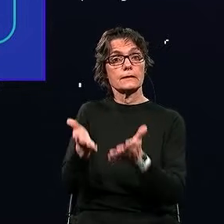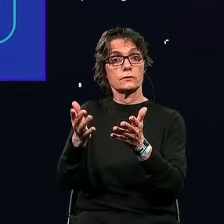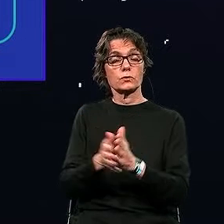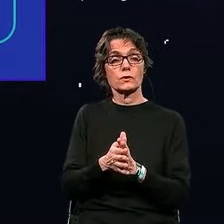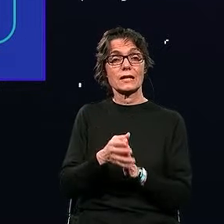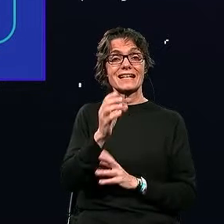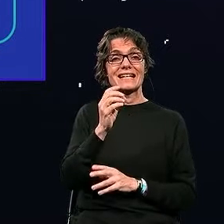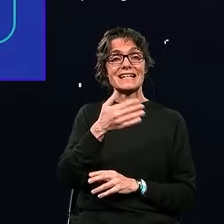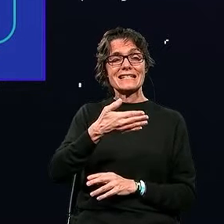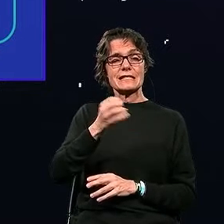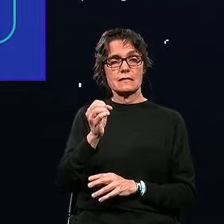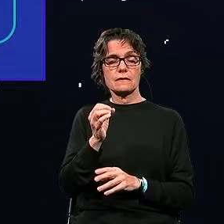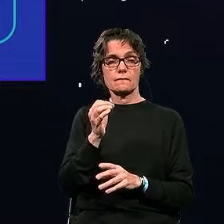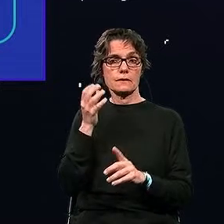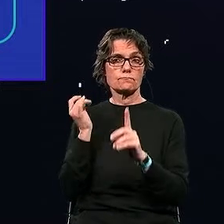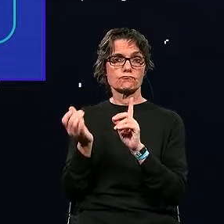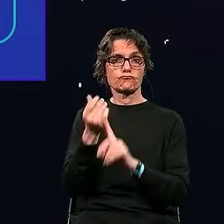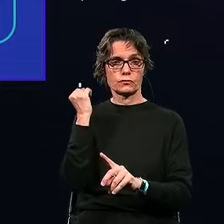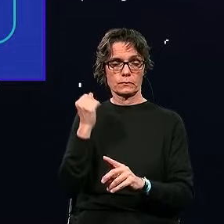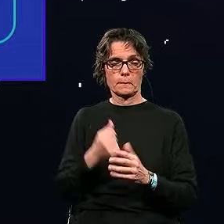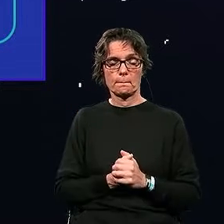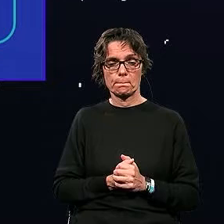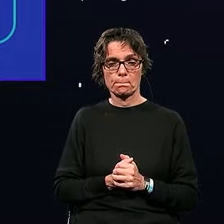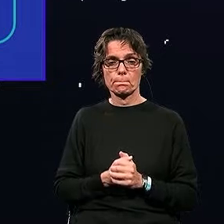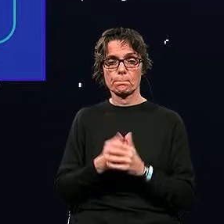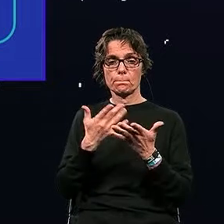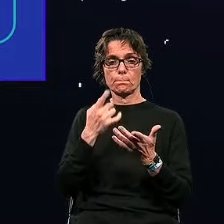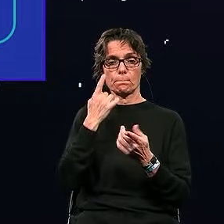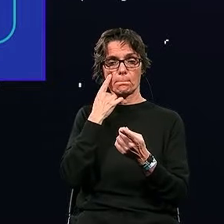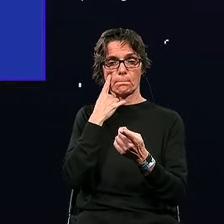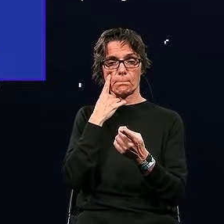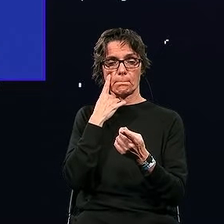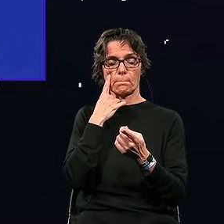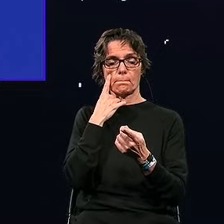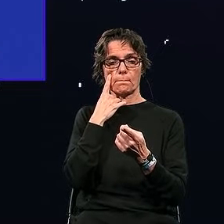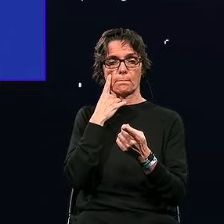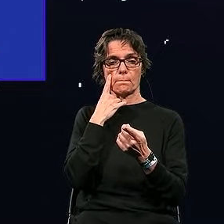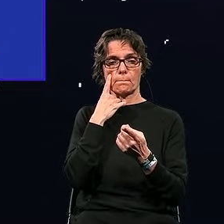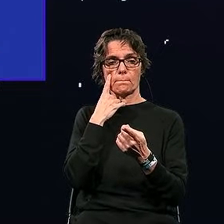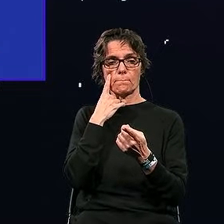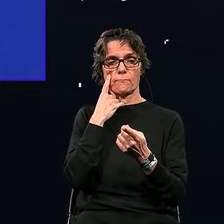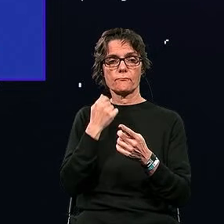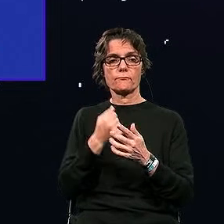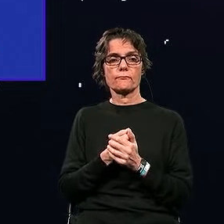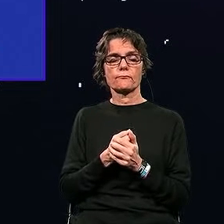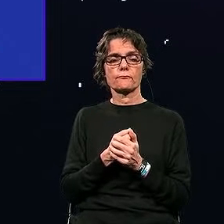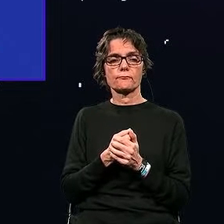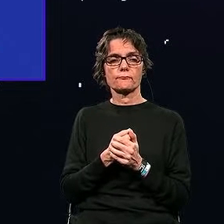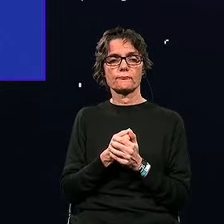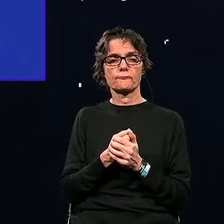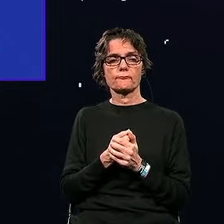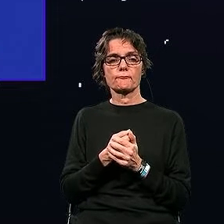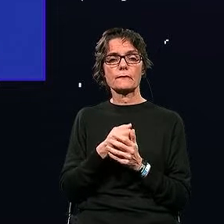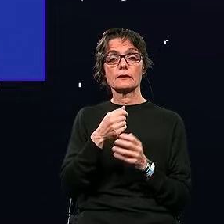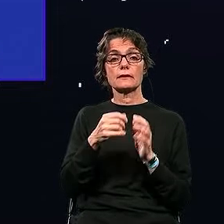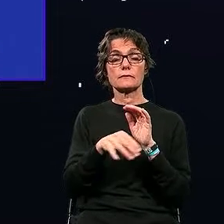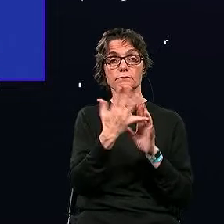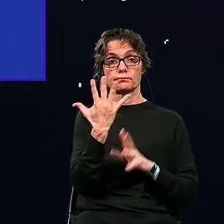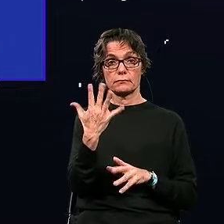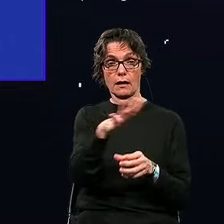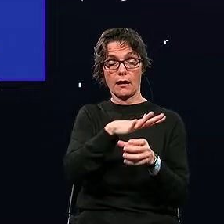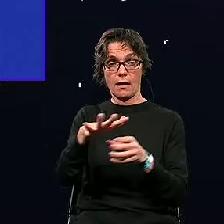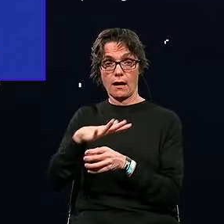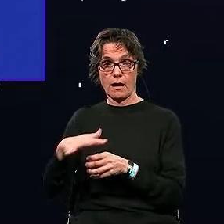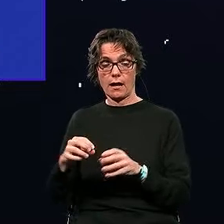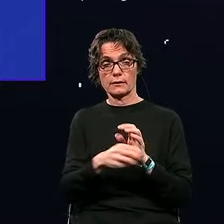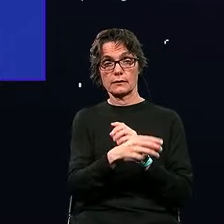goals. So let's think about how we now might address those goals. Now, there are 5 big areas. If